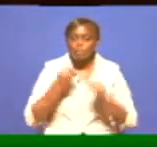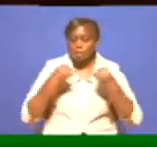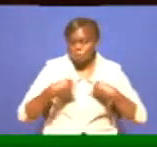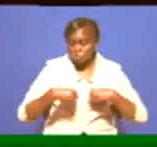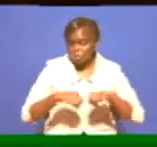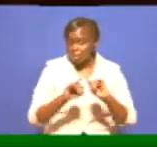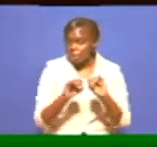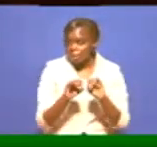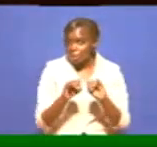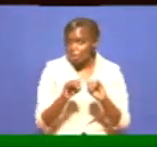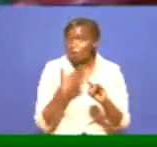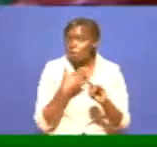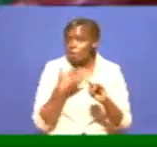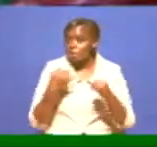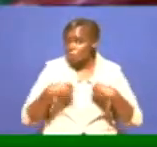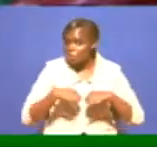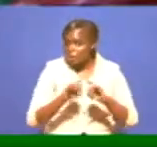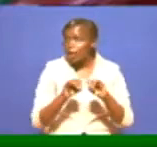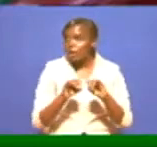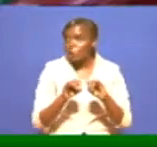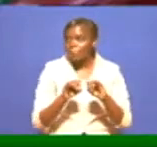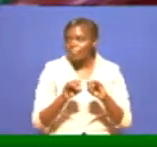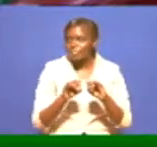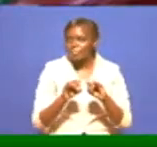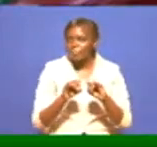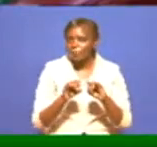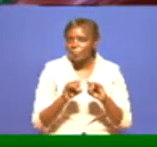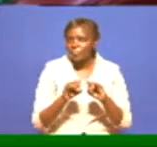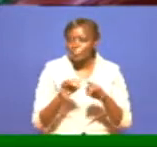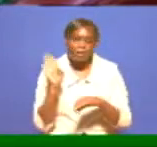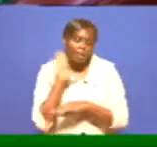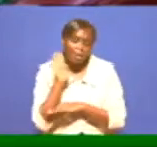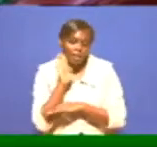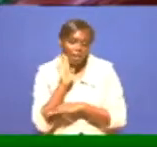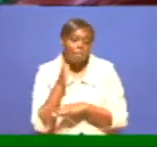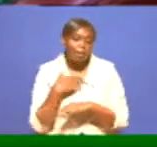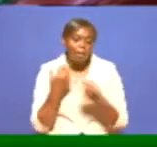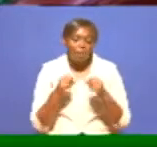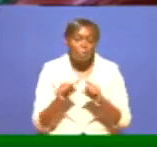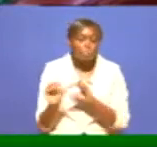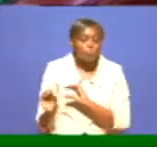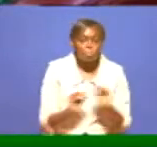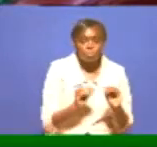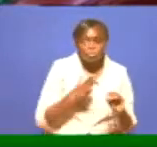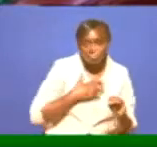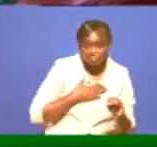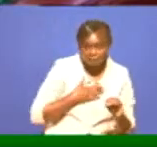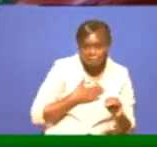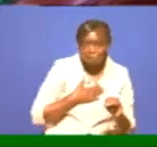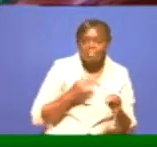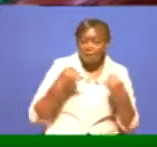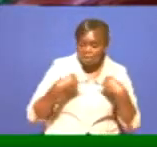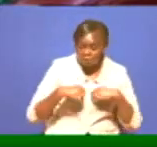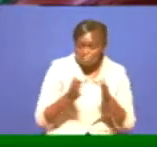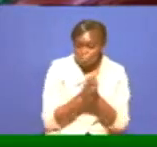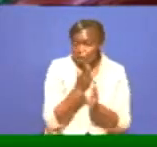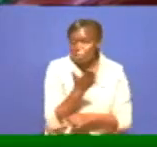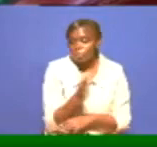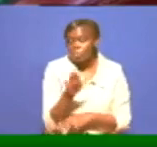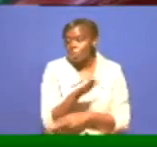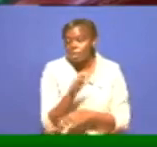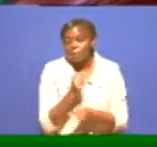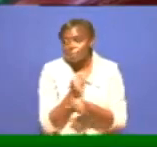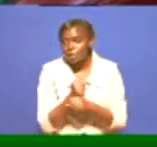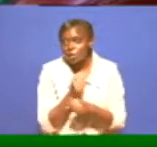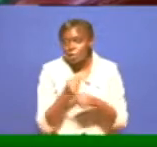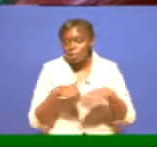Pukose? You want me? Did I hear you saying that I cannot? You know, I can try it with you because it has never been done